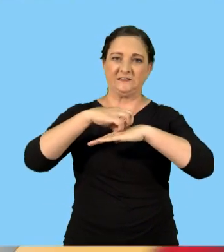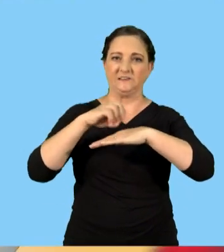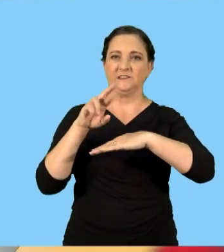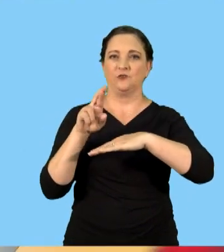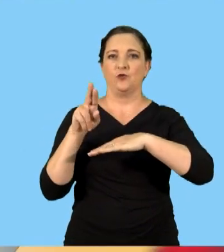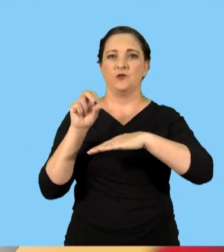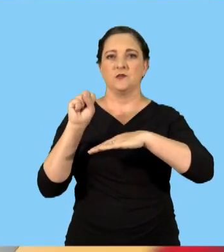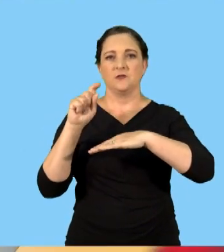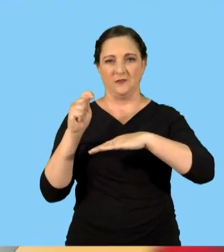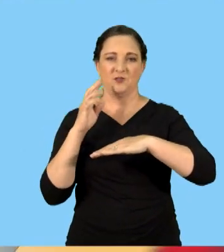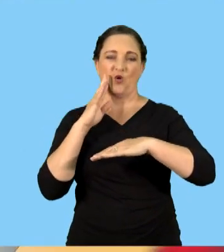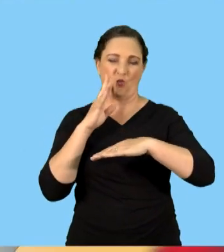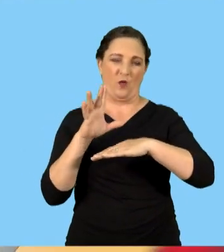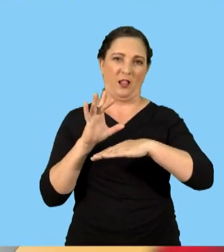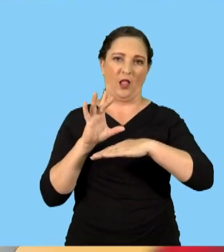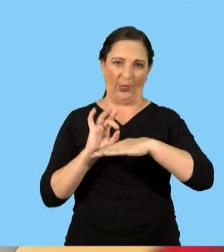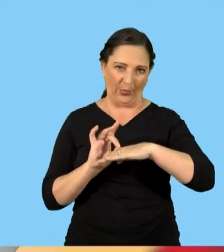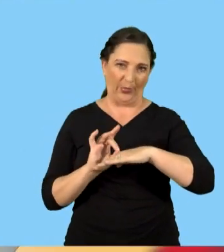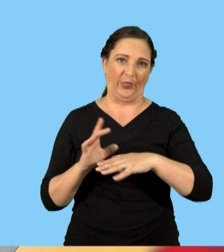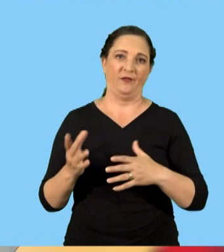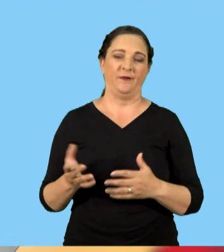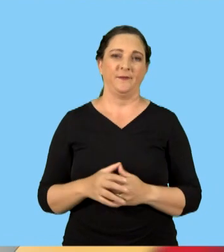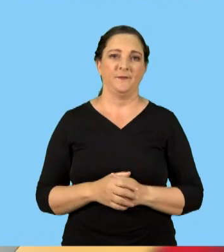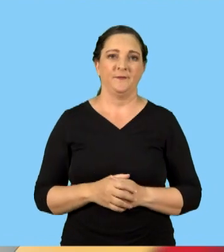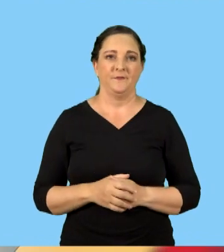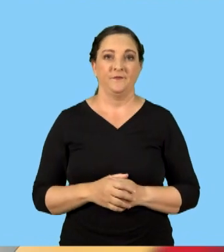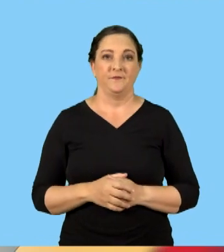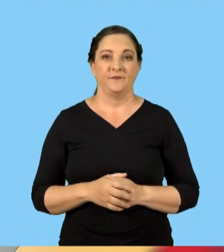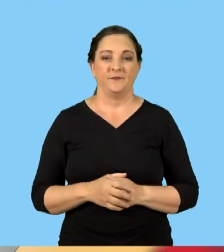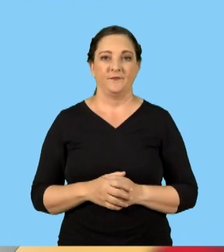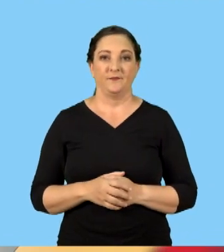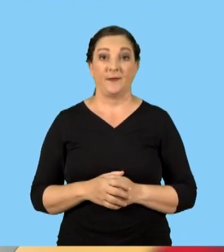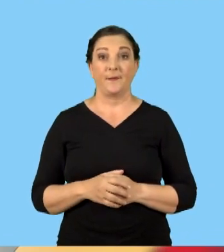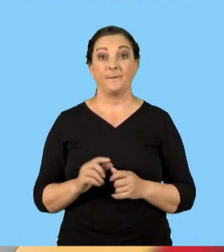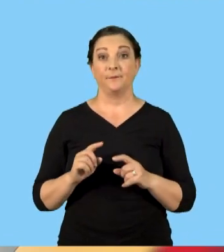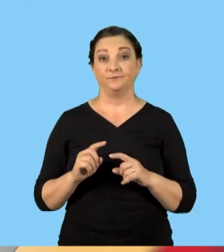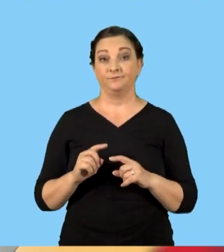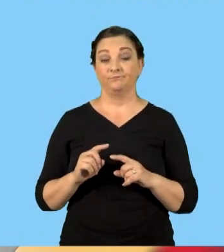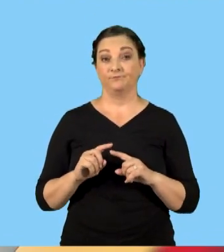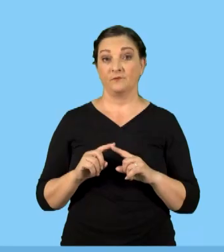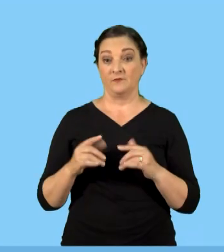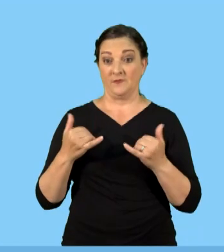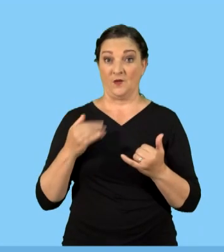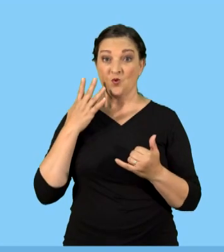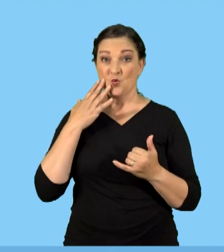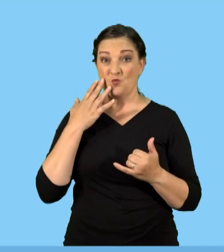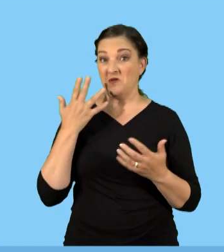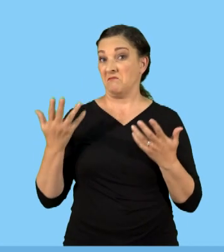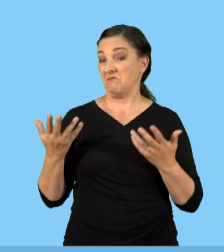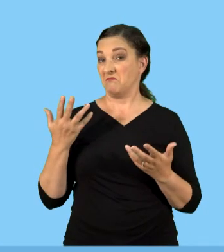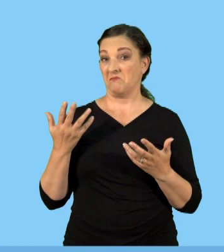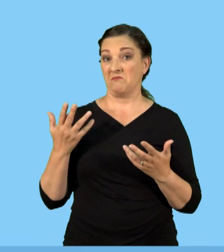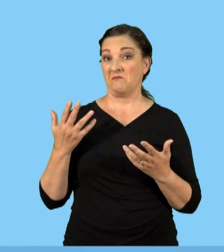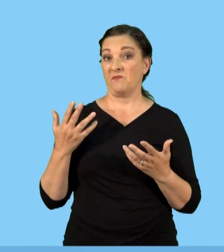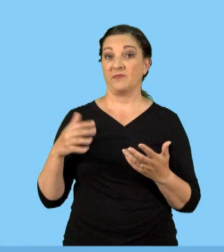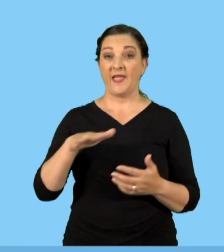reacts slowly, or the rust occurs slowly inland or away from the ocean. However, under